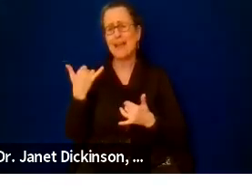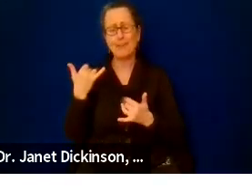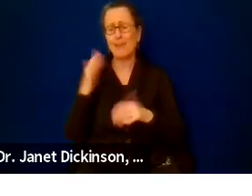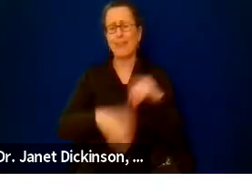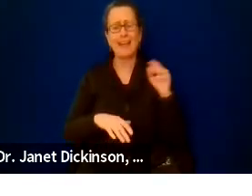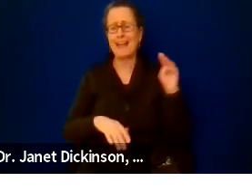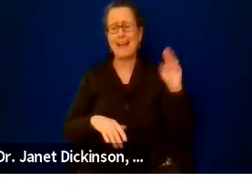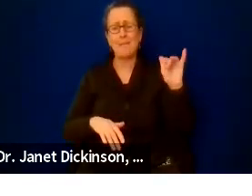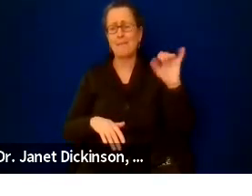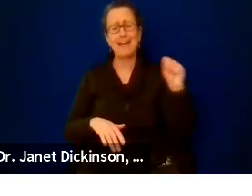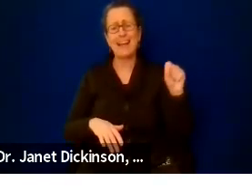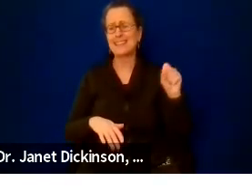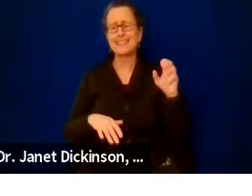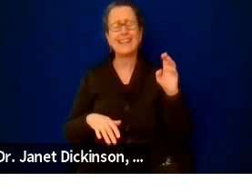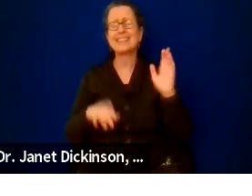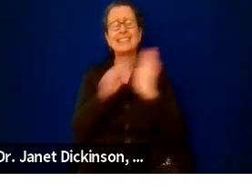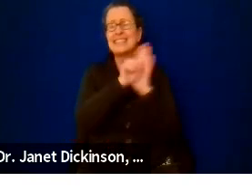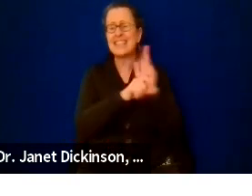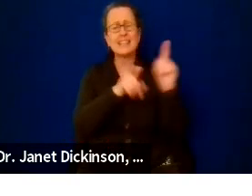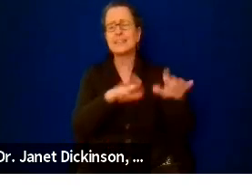learning than a state test right now.